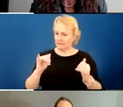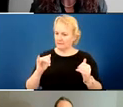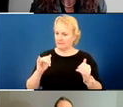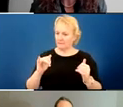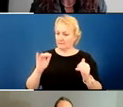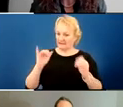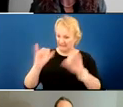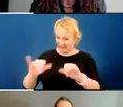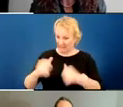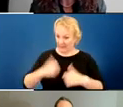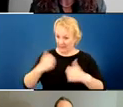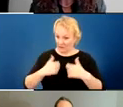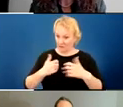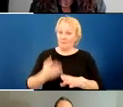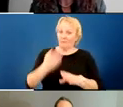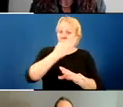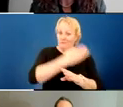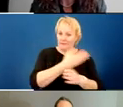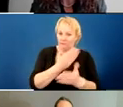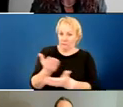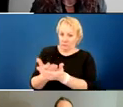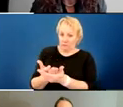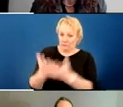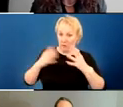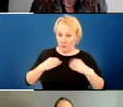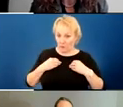address and they had previously established ownership or